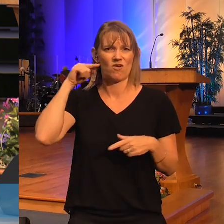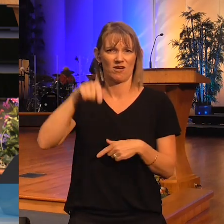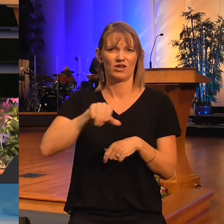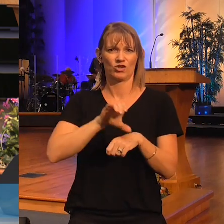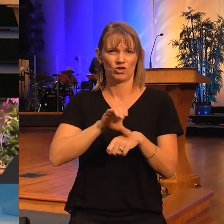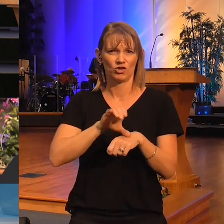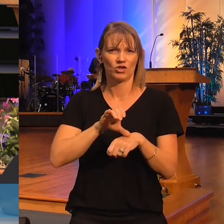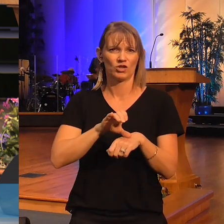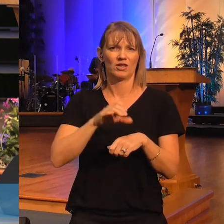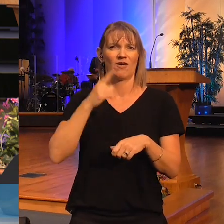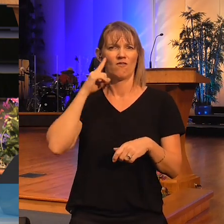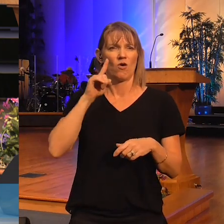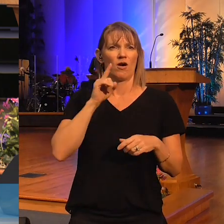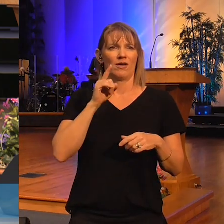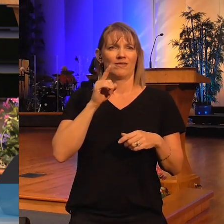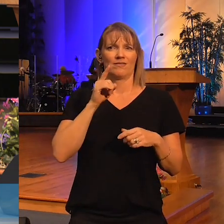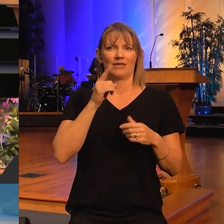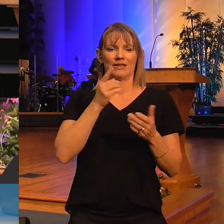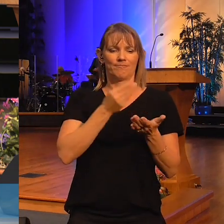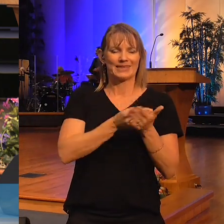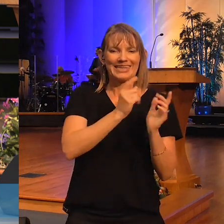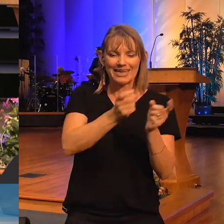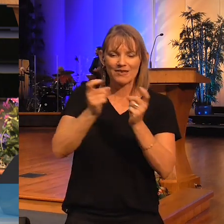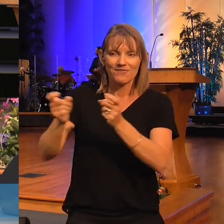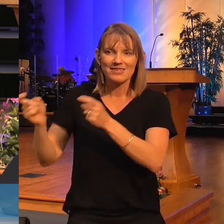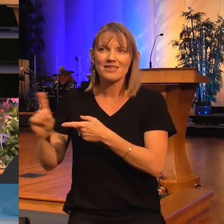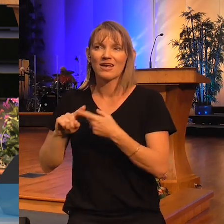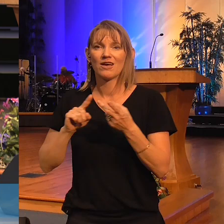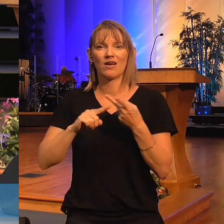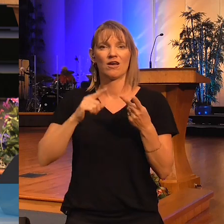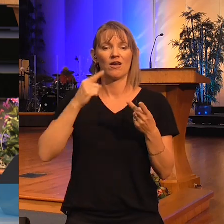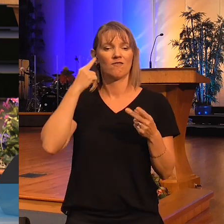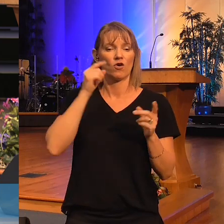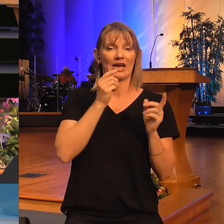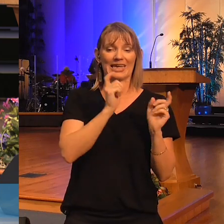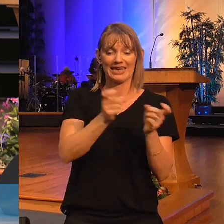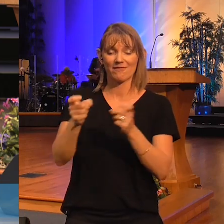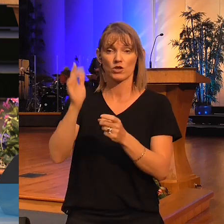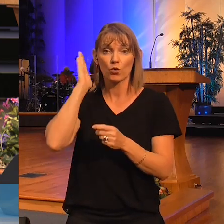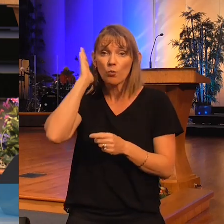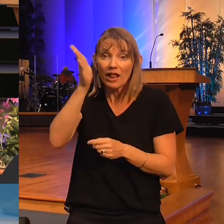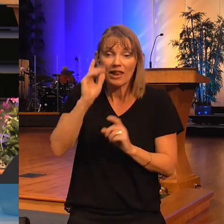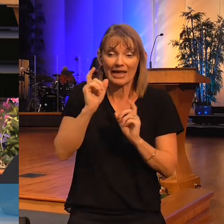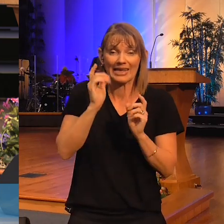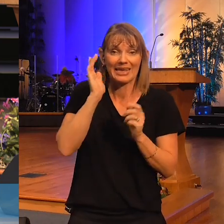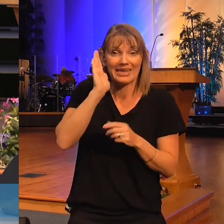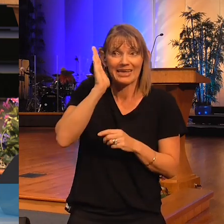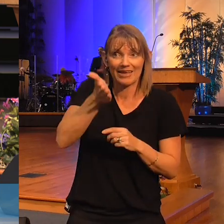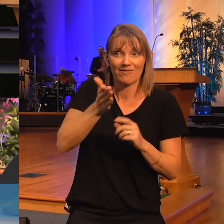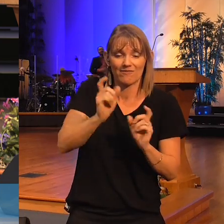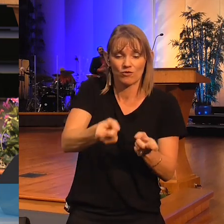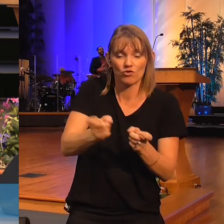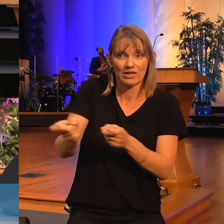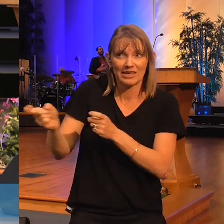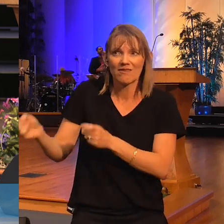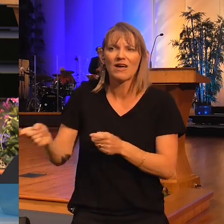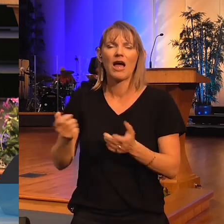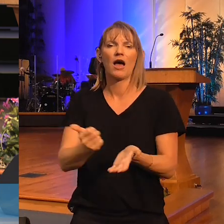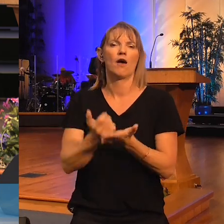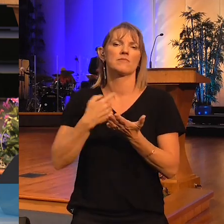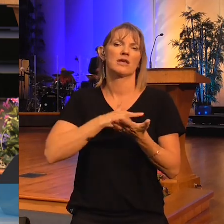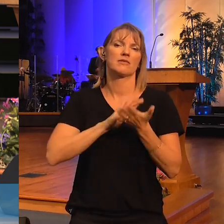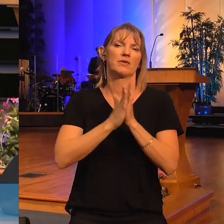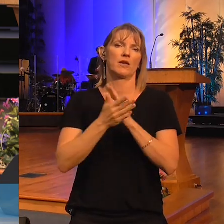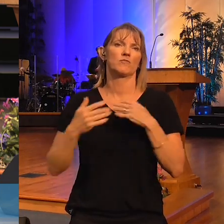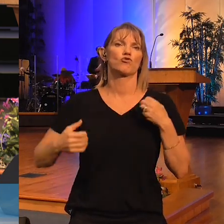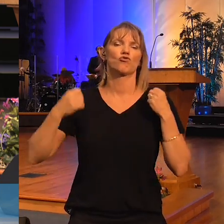High Church, for the gifts that you have given, the gifts that you will give, for it makes us being a strong lighthouse.